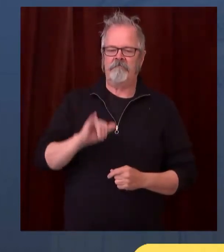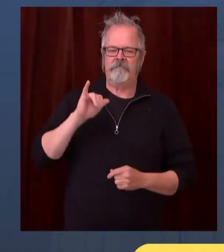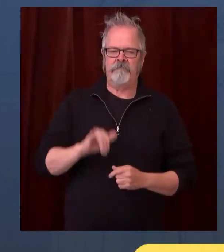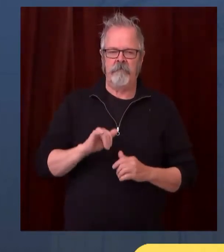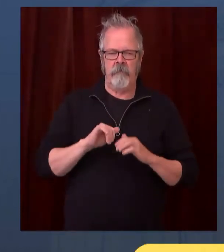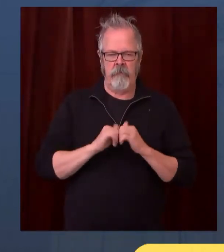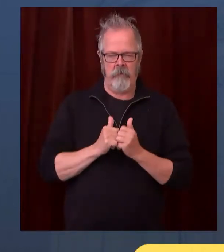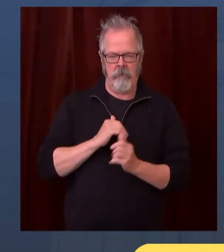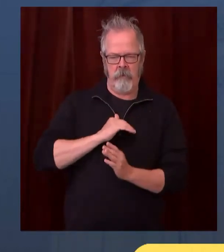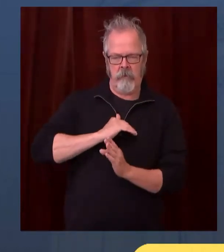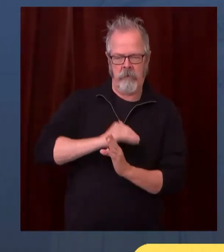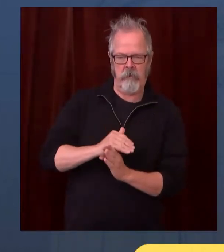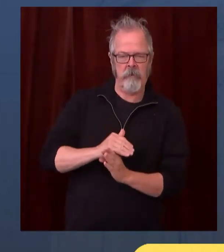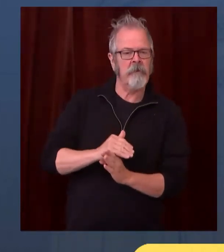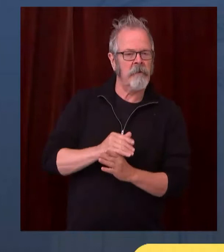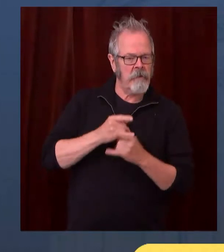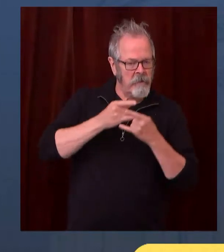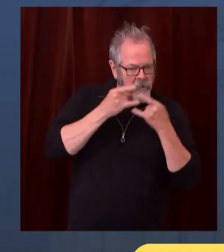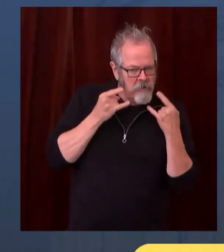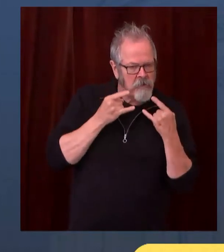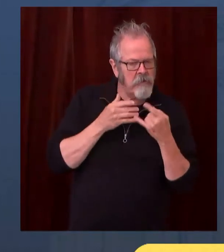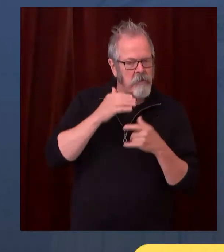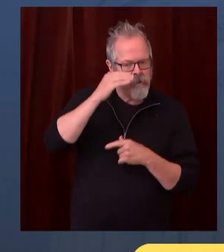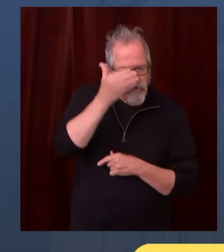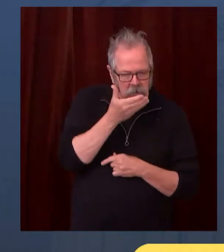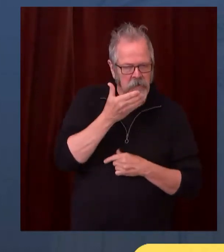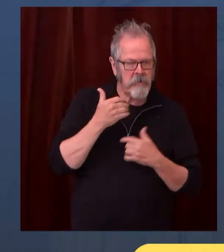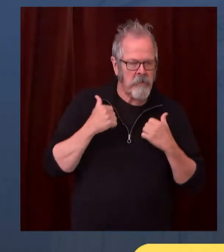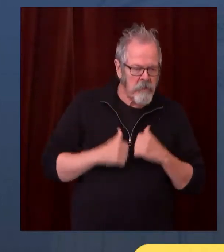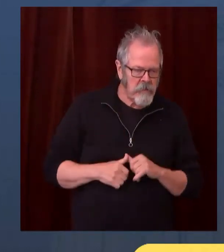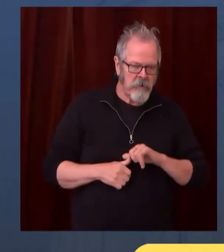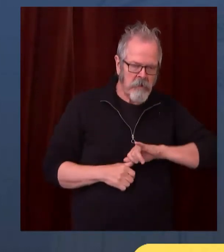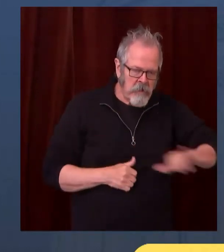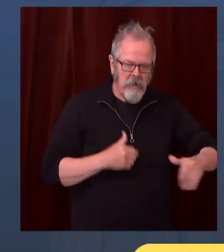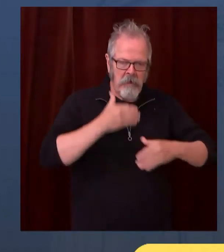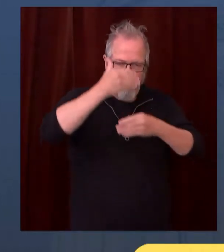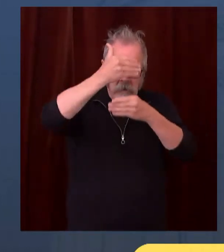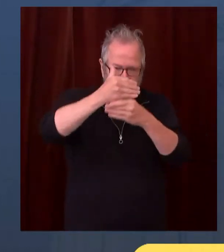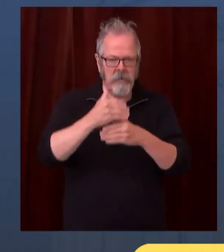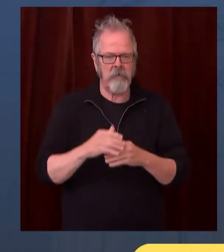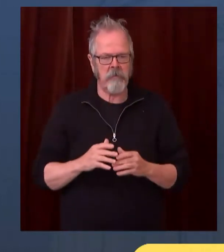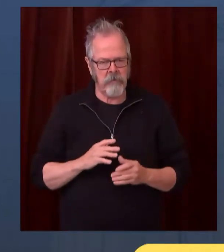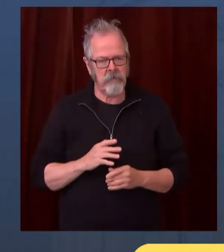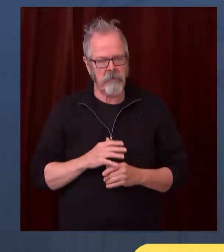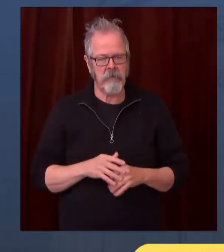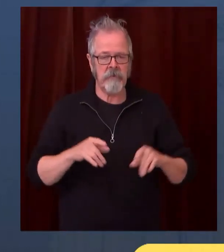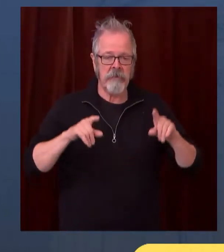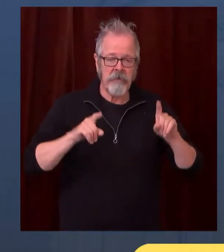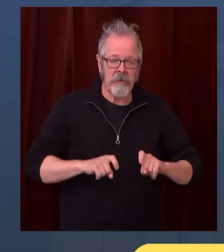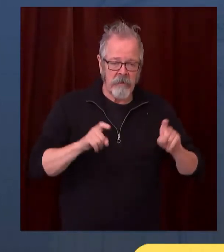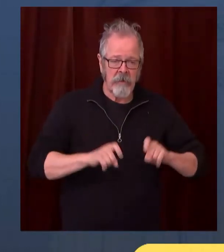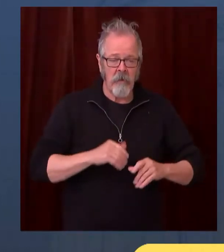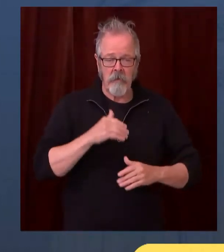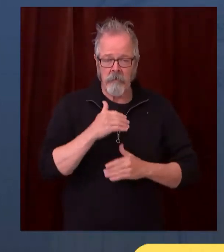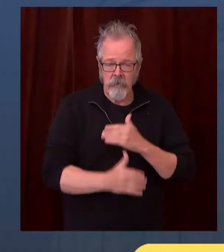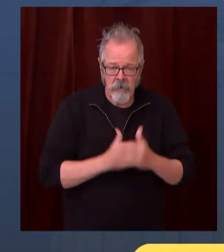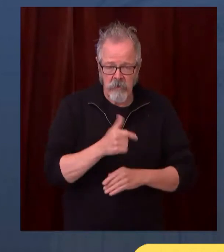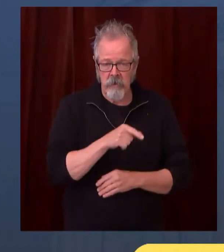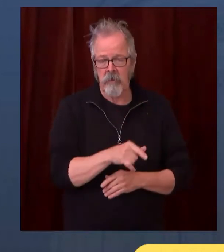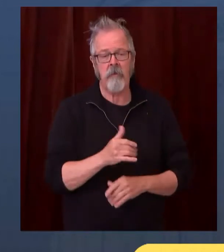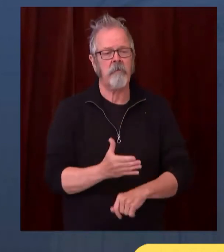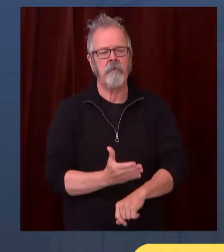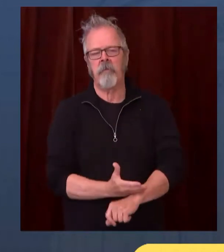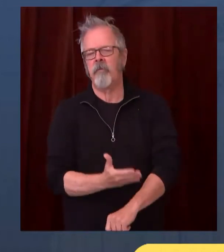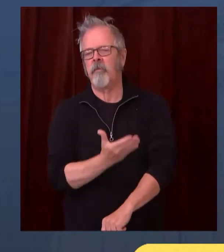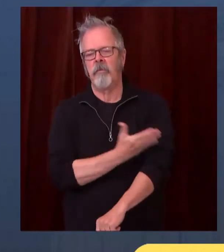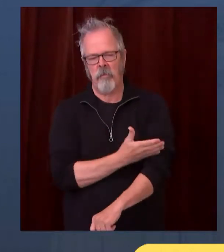the systems are getting more developed. But again, I think the key here is that we've got the supplies.